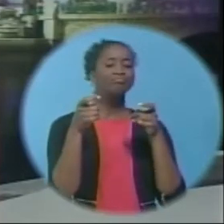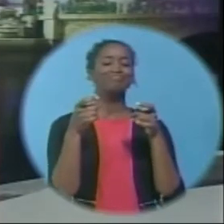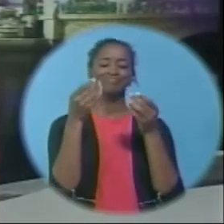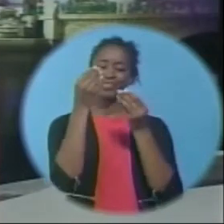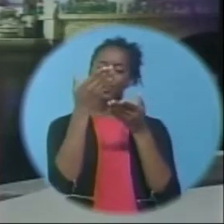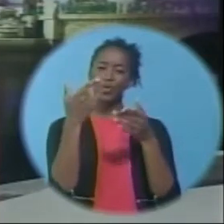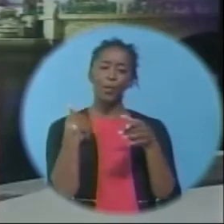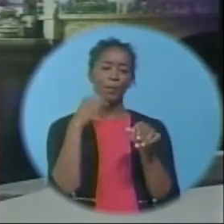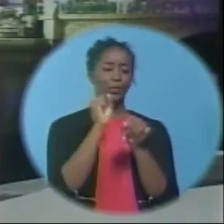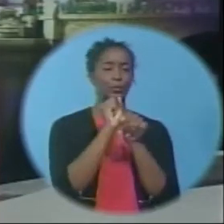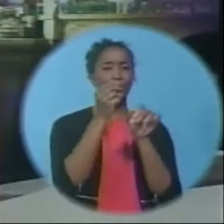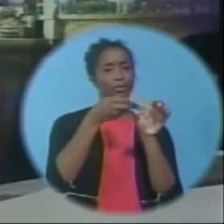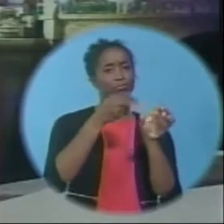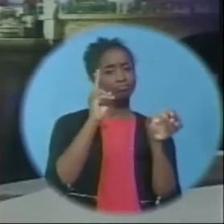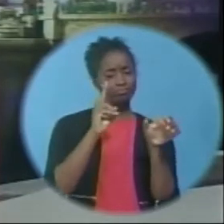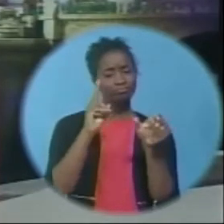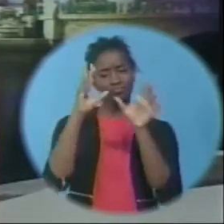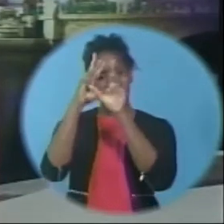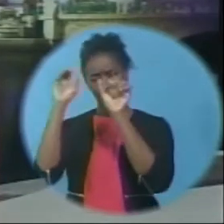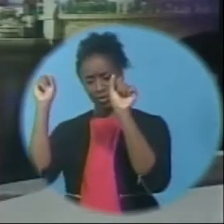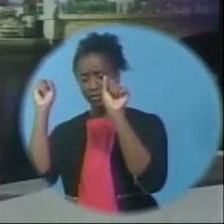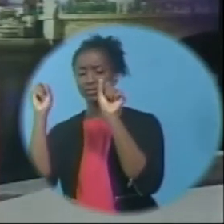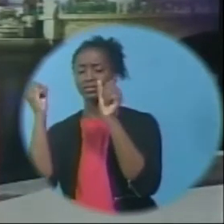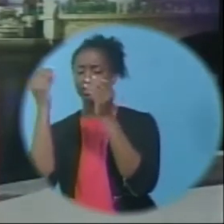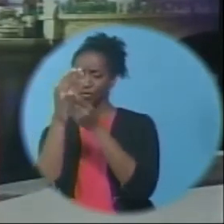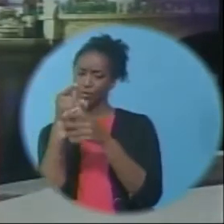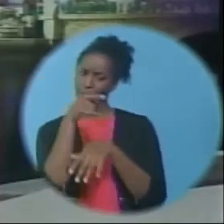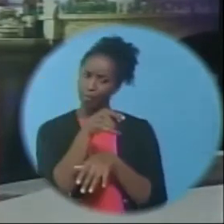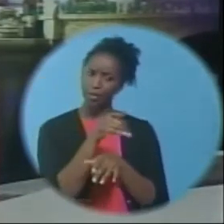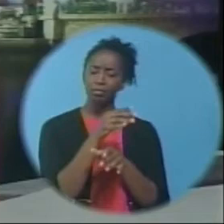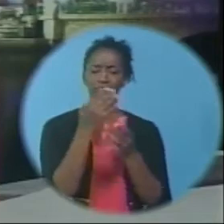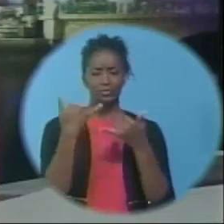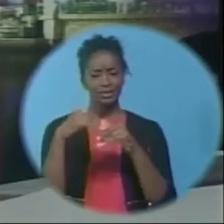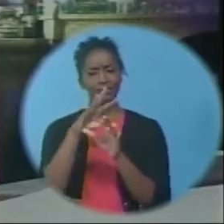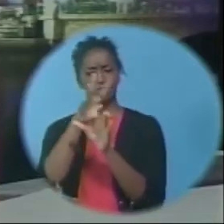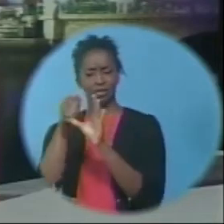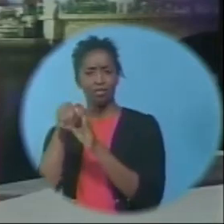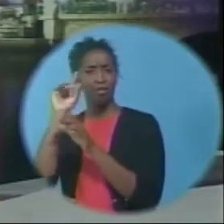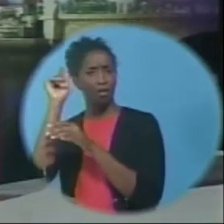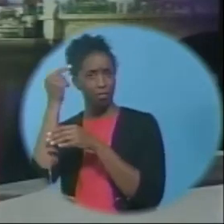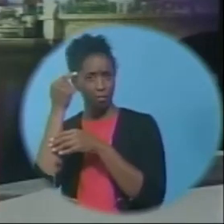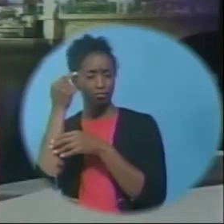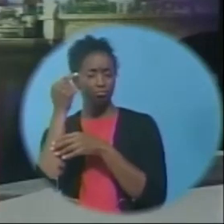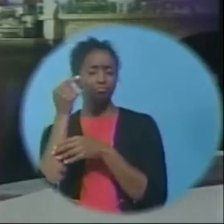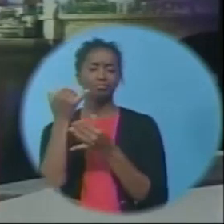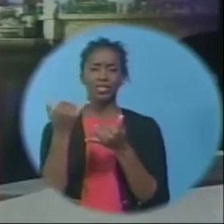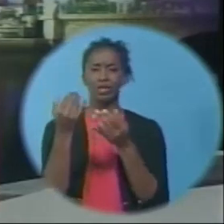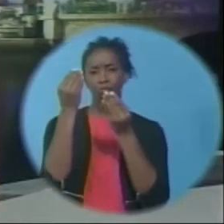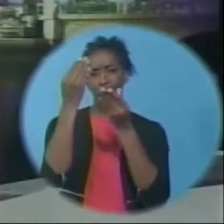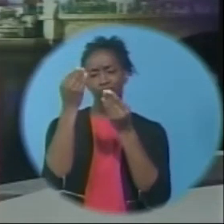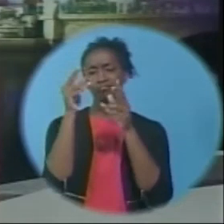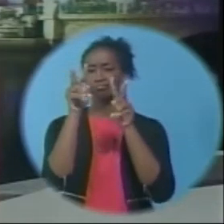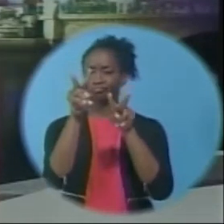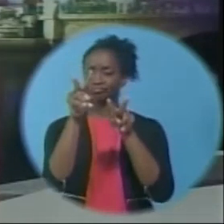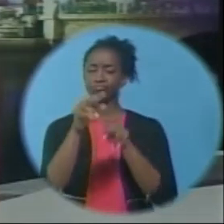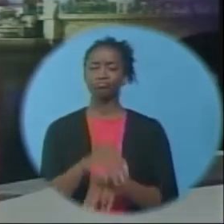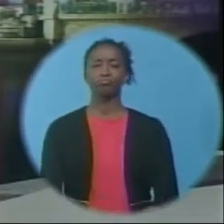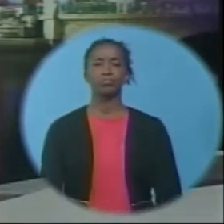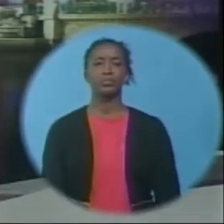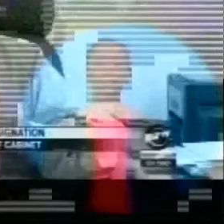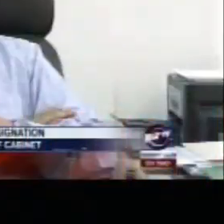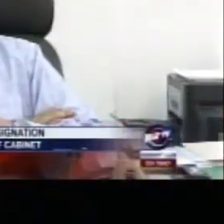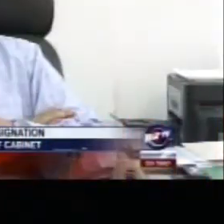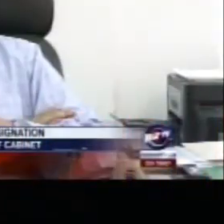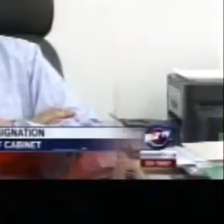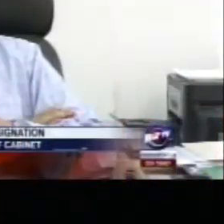Mr. Roopnarine is still a member of his cabinet. HGP-TV's Javon Vickery tells us more.